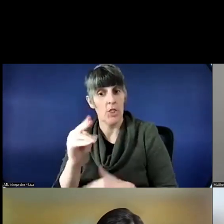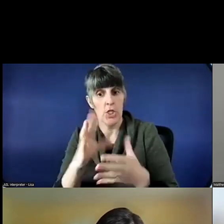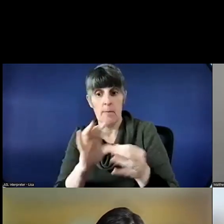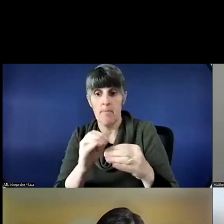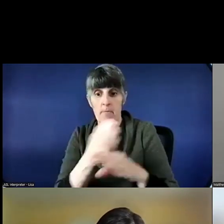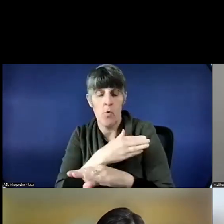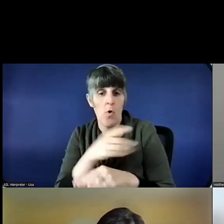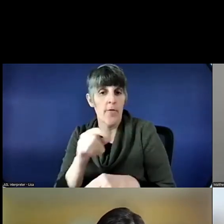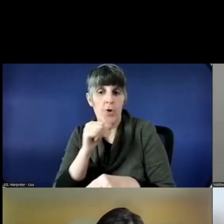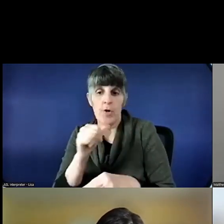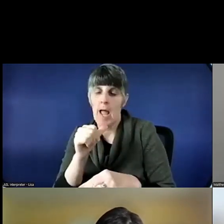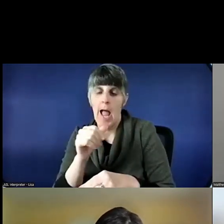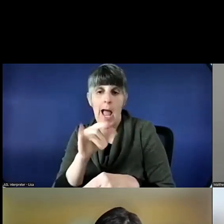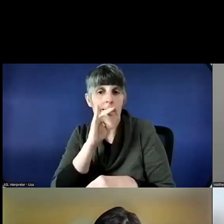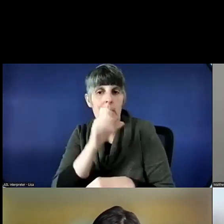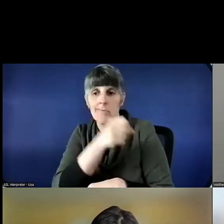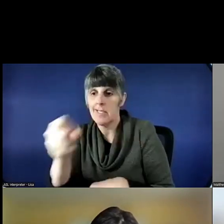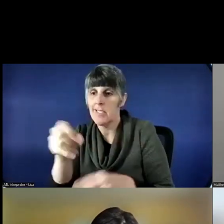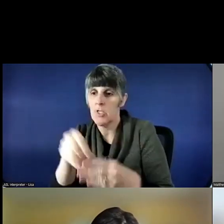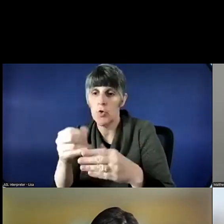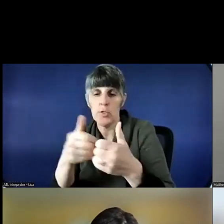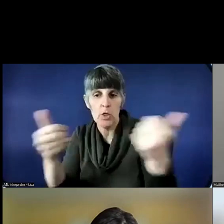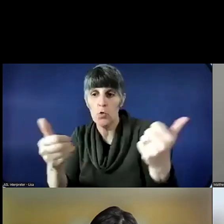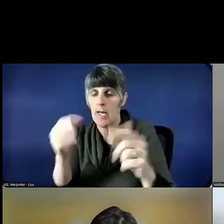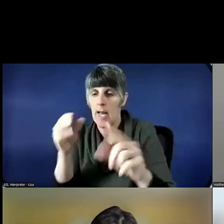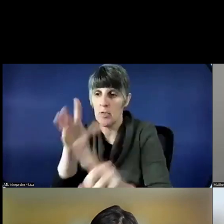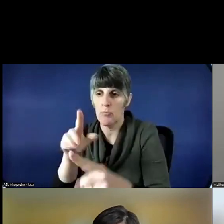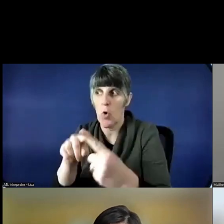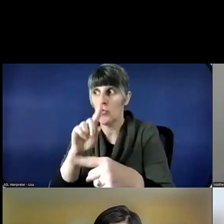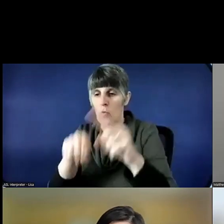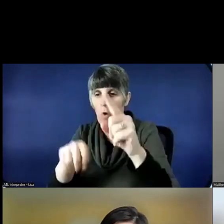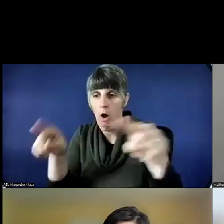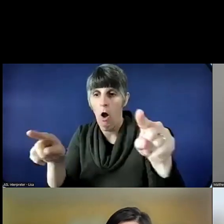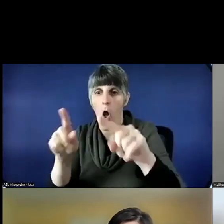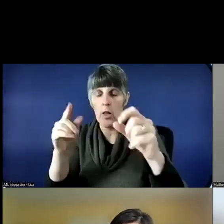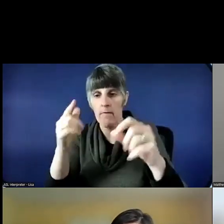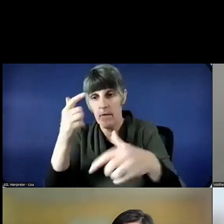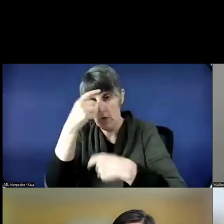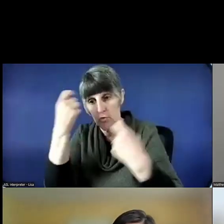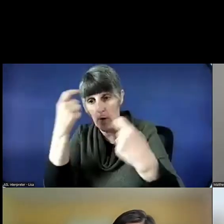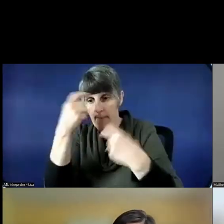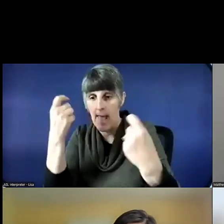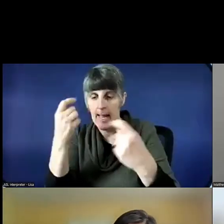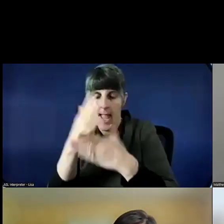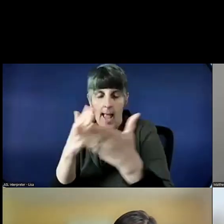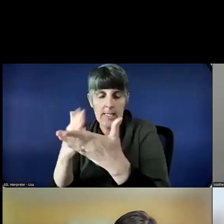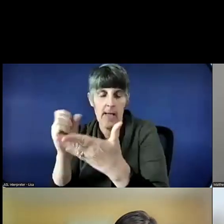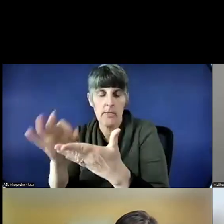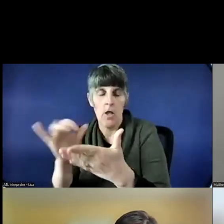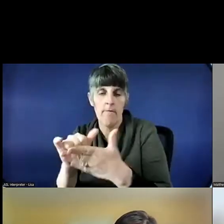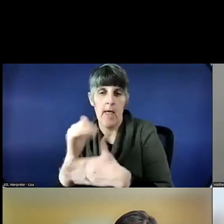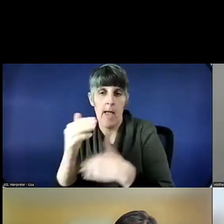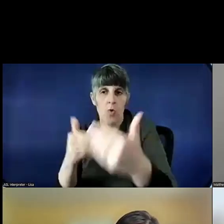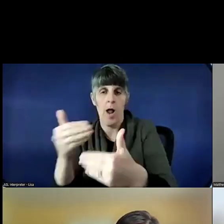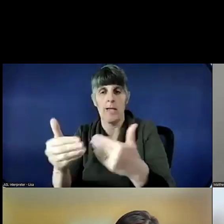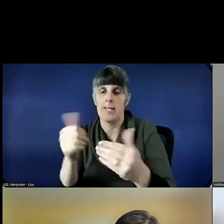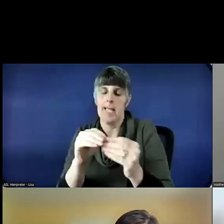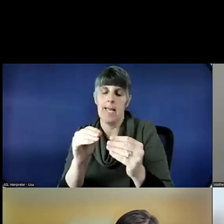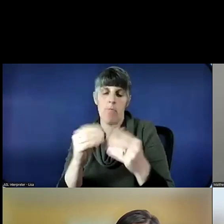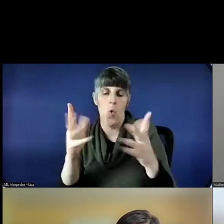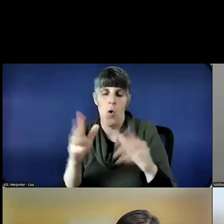they aren't taking kids into seclusion and being exposed to kind of all of the traumatic aspects of that process